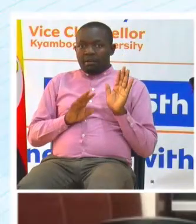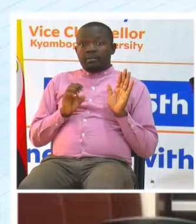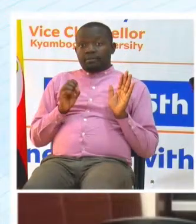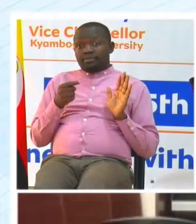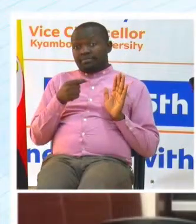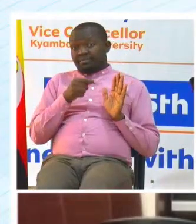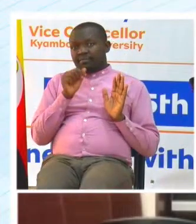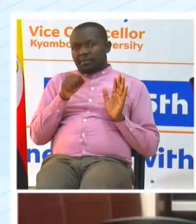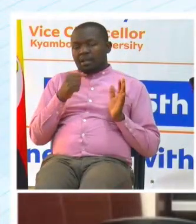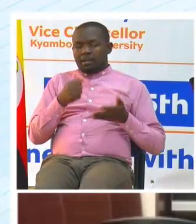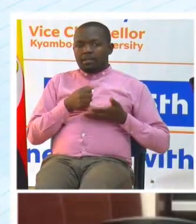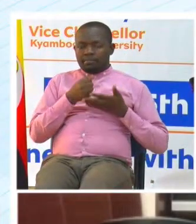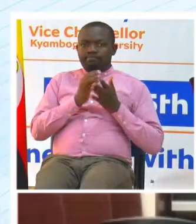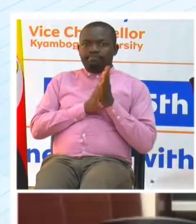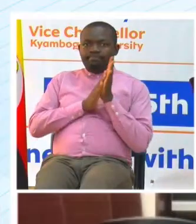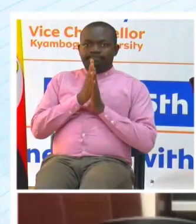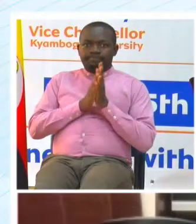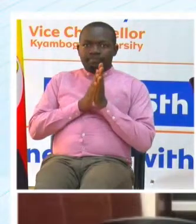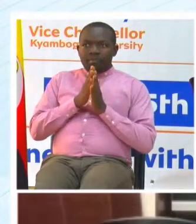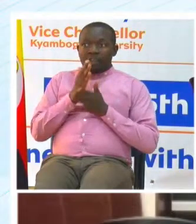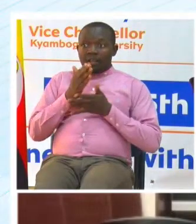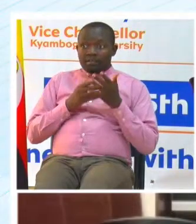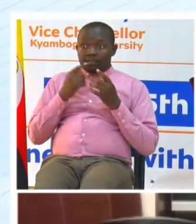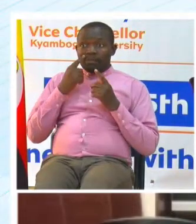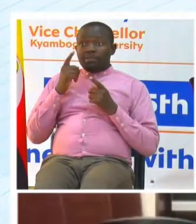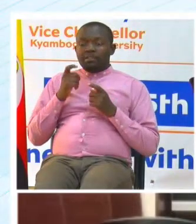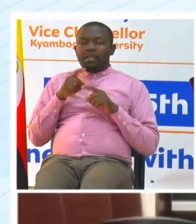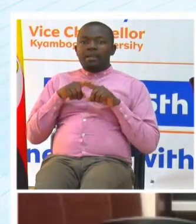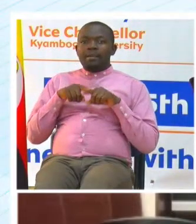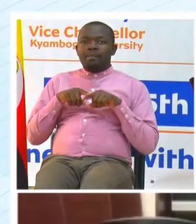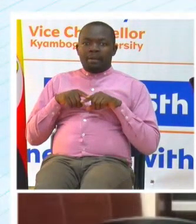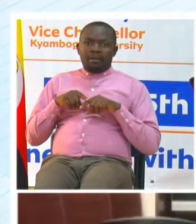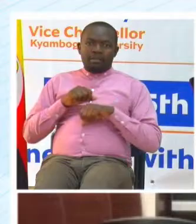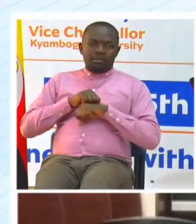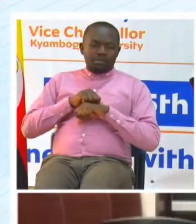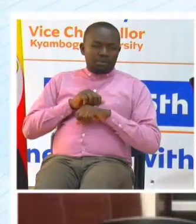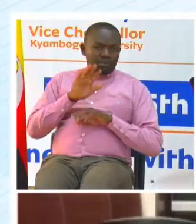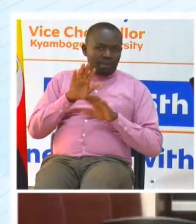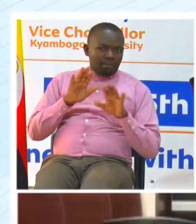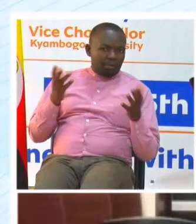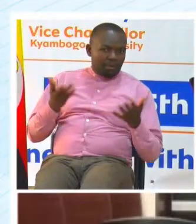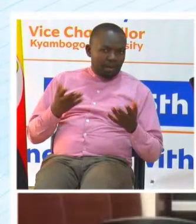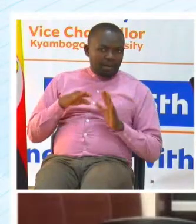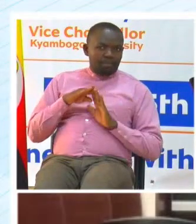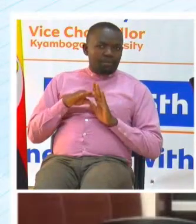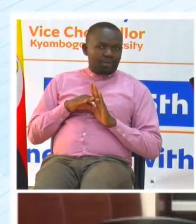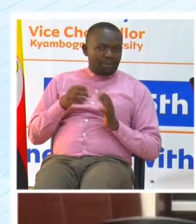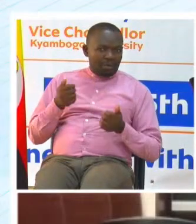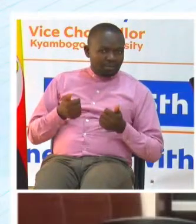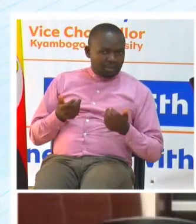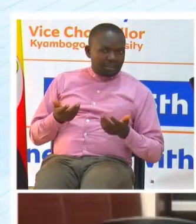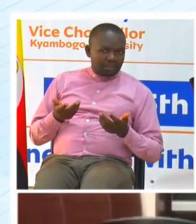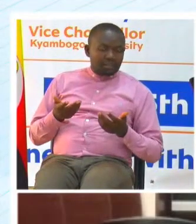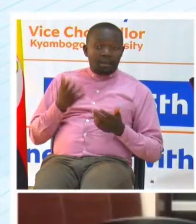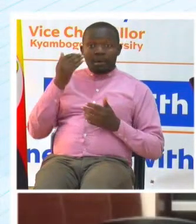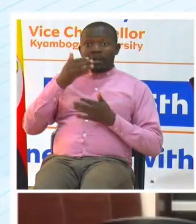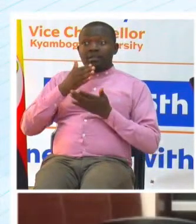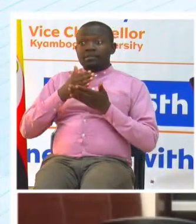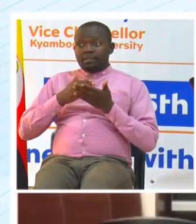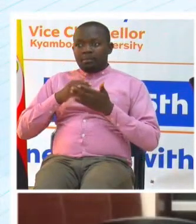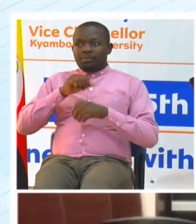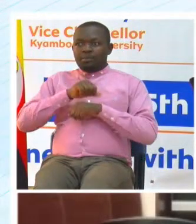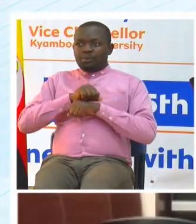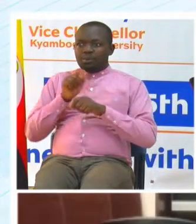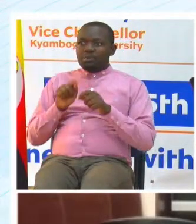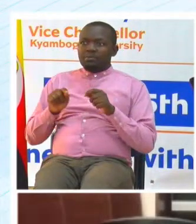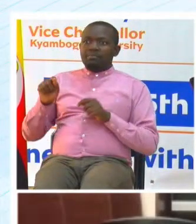some tests. It all depends on the school you have chosen and the program. Because some schools may require you to do GRE